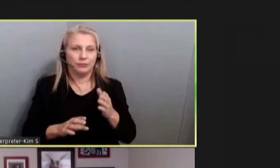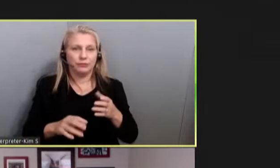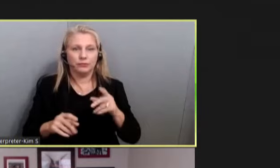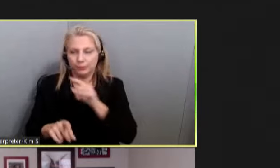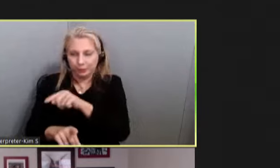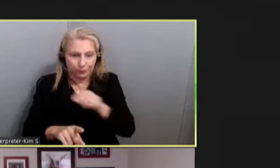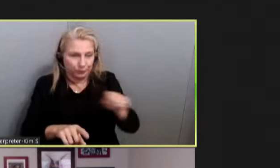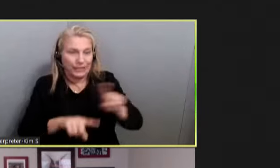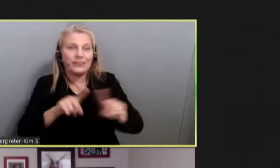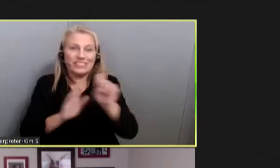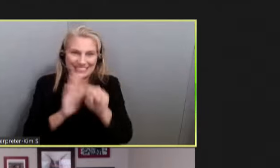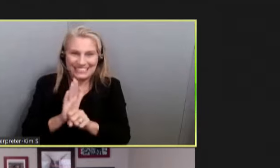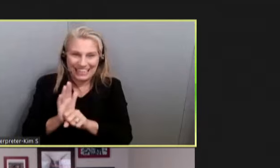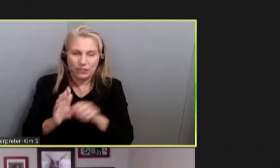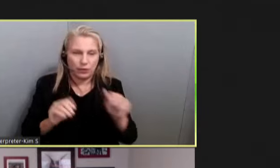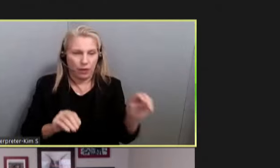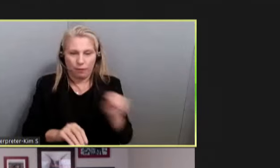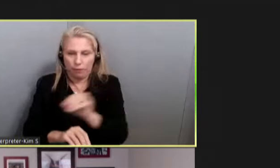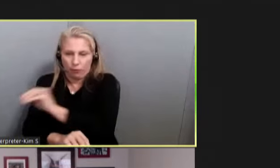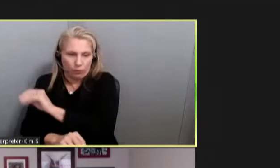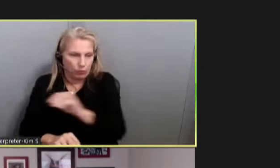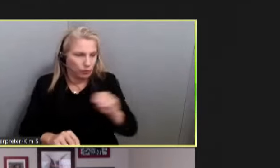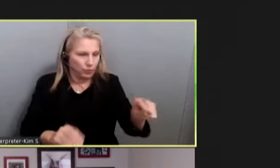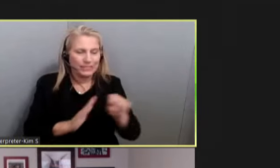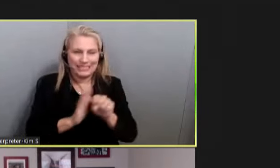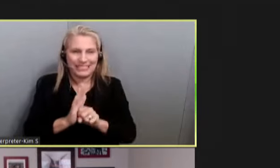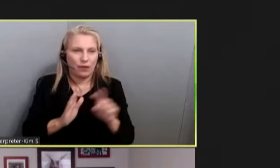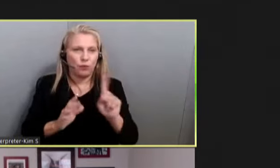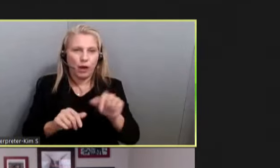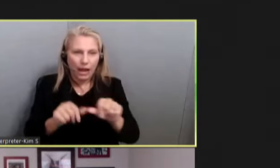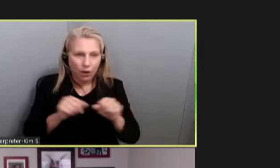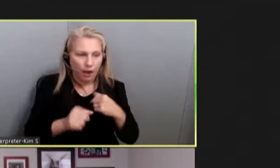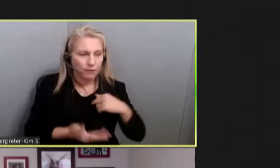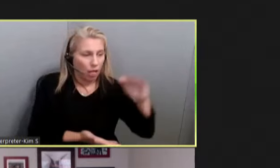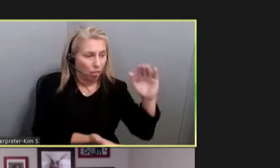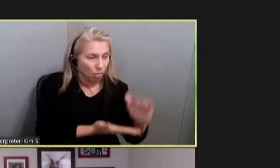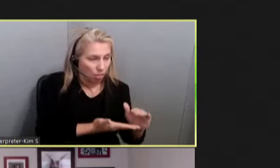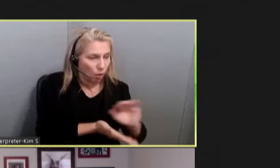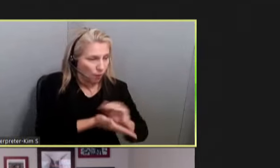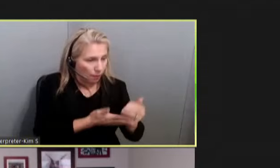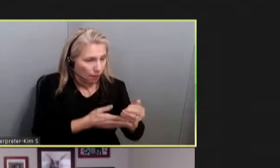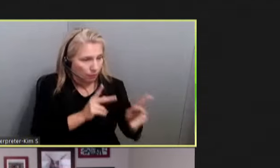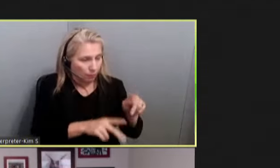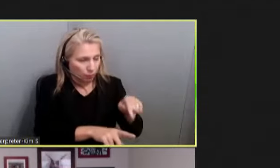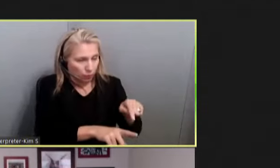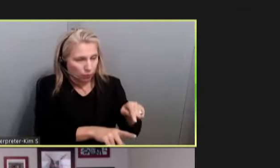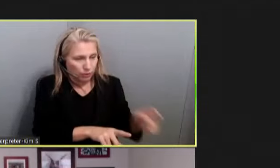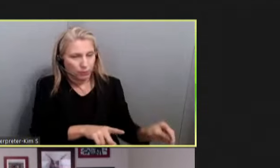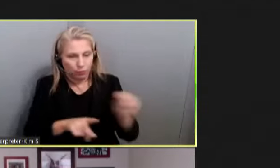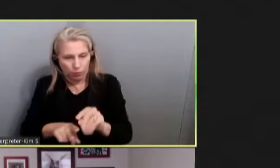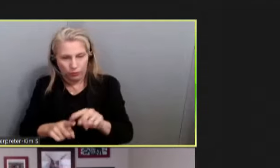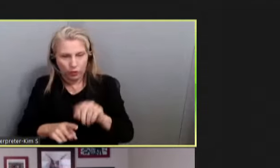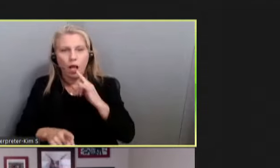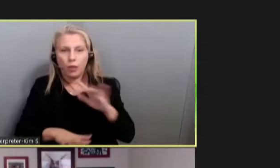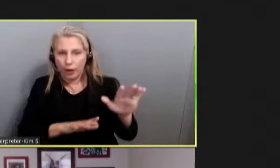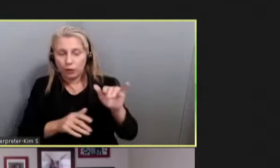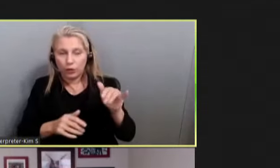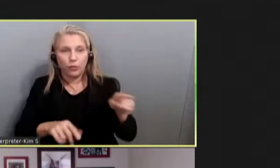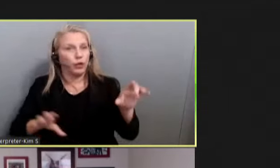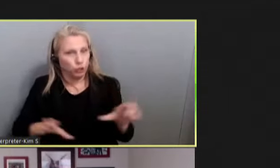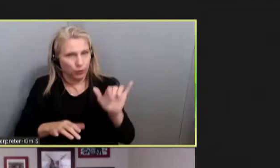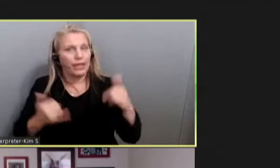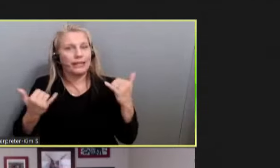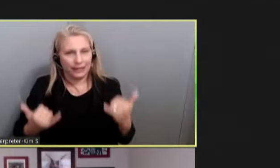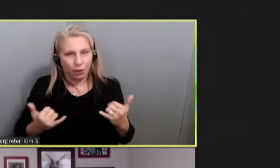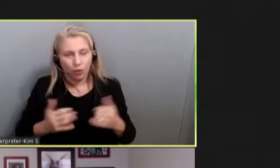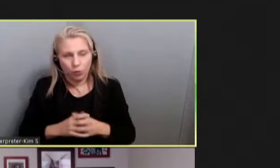and they are able to move staff in from areas where they have, lower volumes right now into Colorado, and they are doing that,